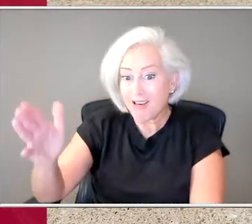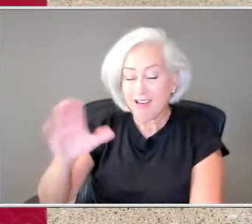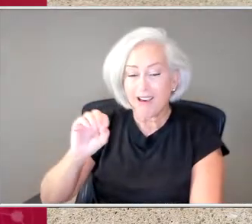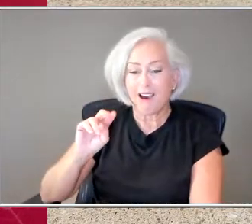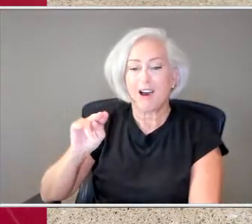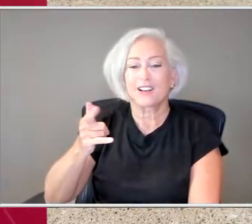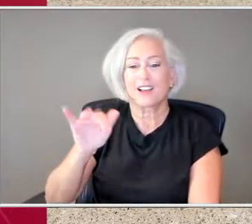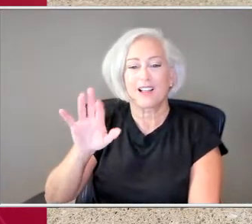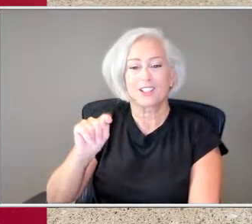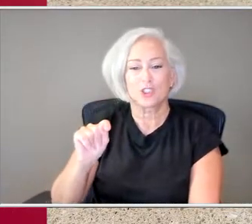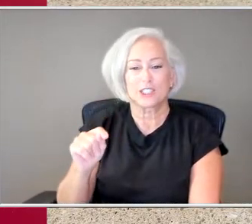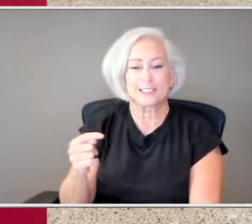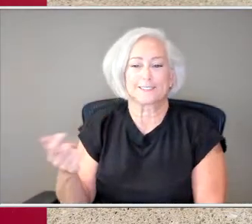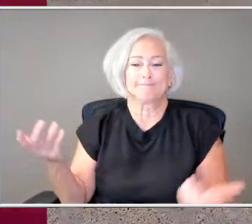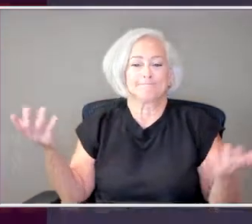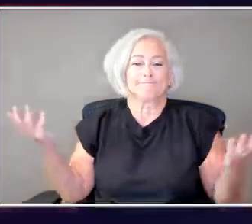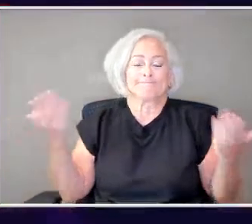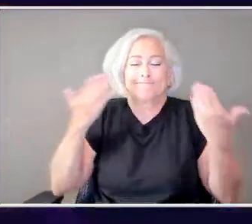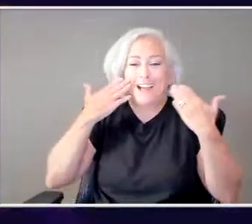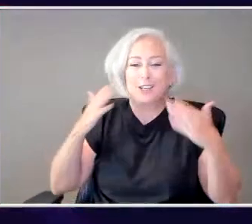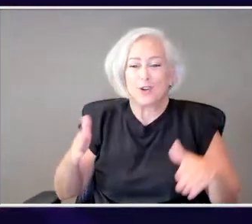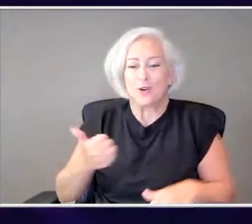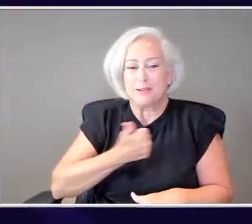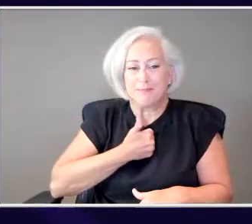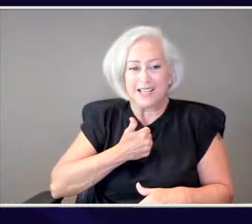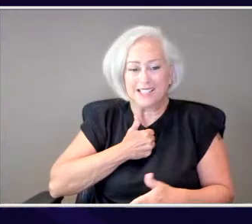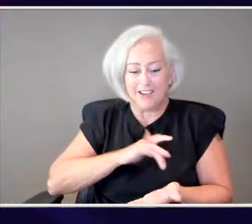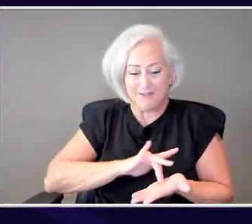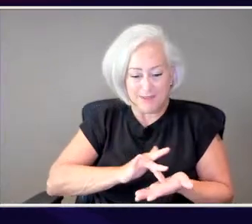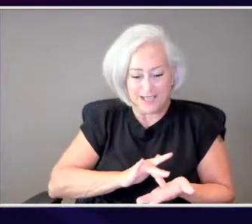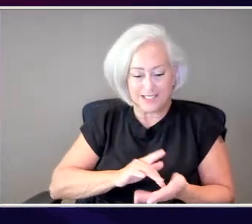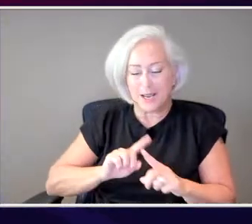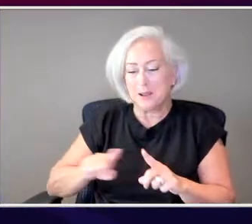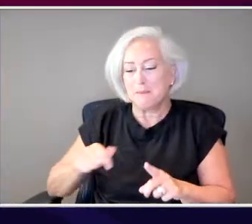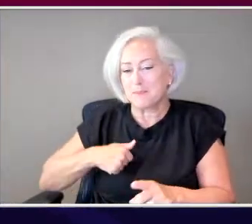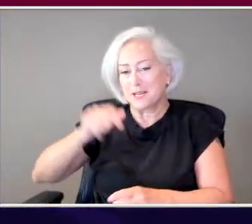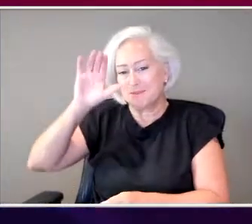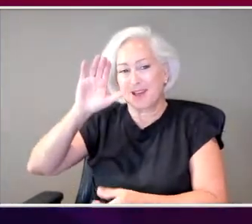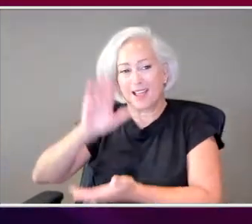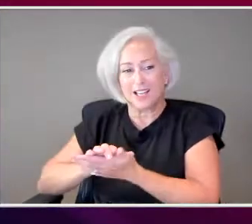early to tell. I don't know. I'm in medicine, but my husband works in music, so